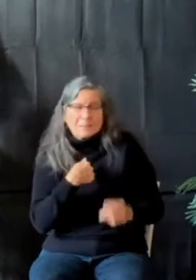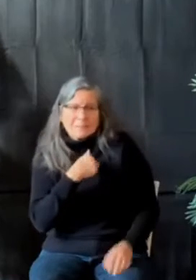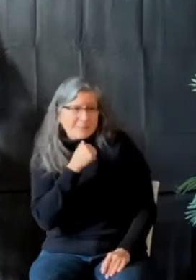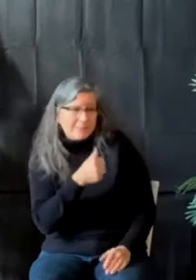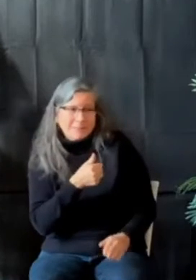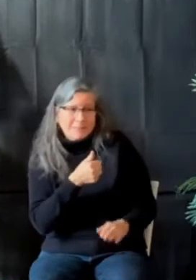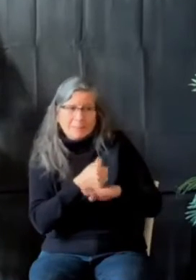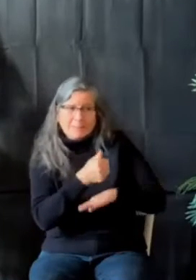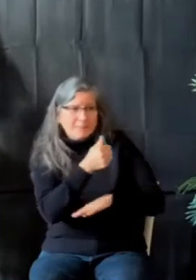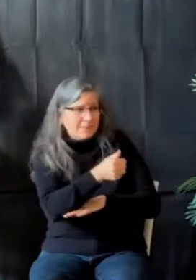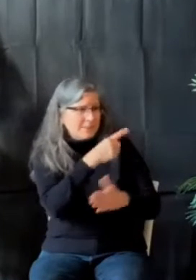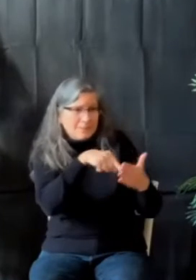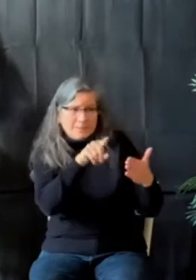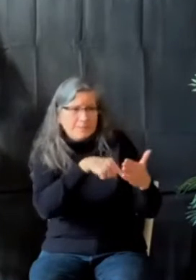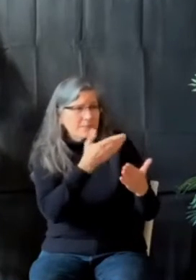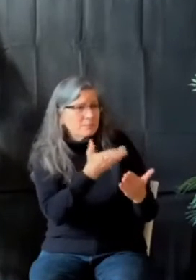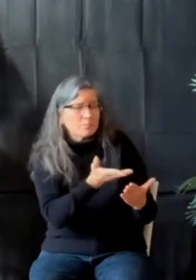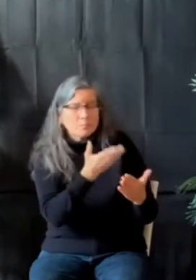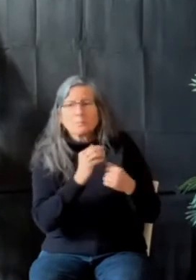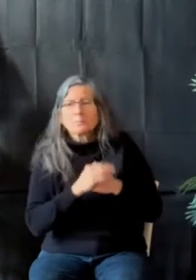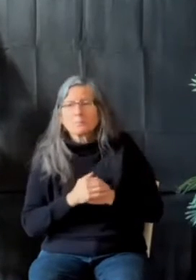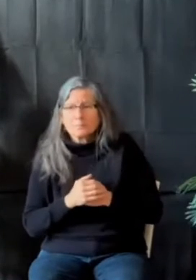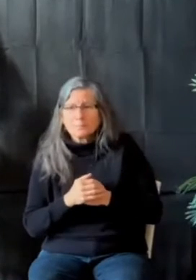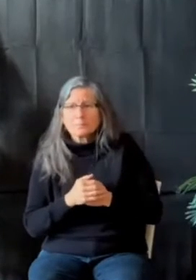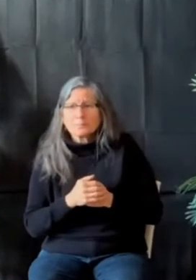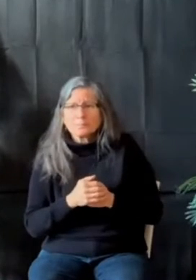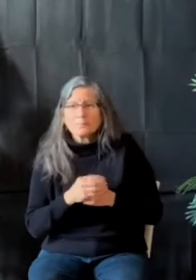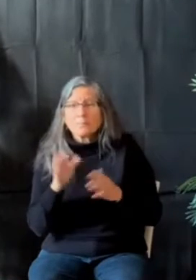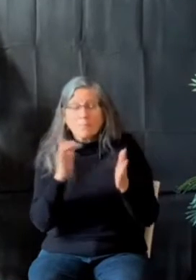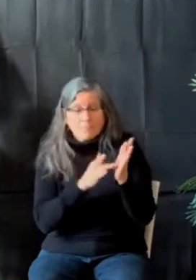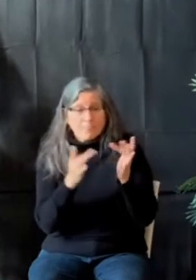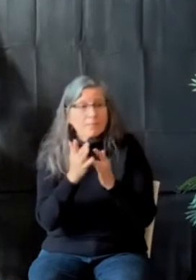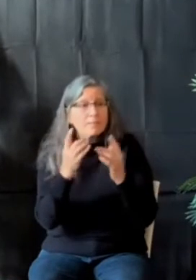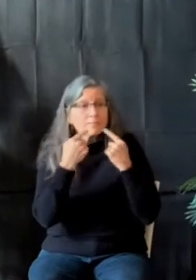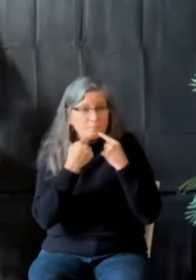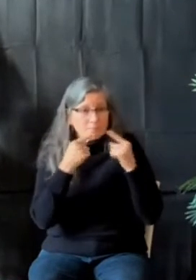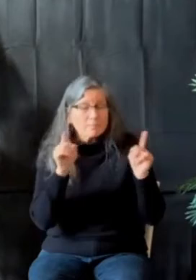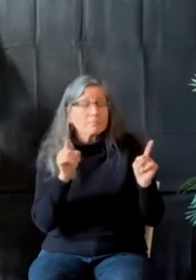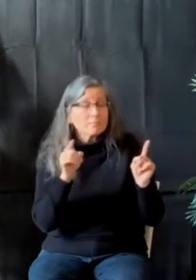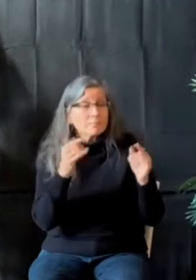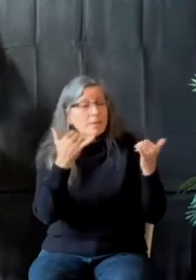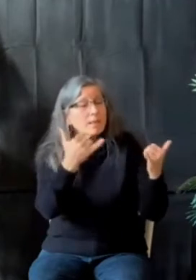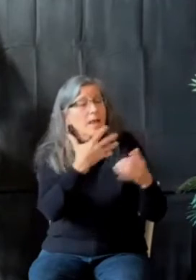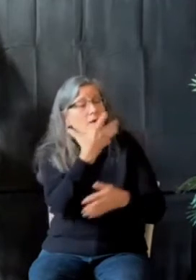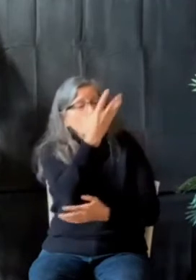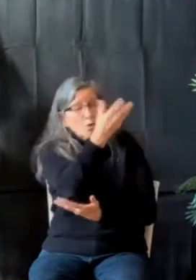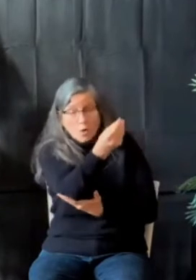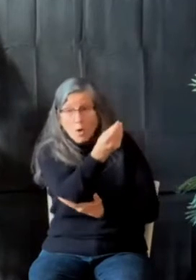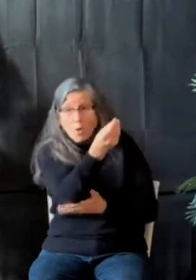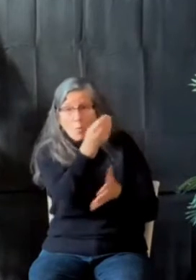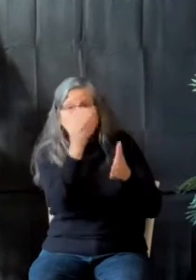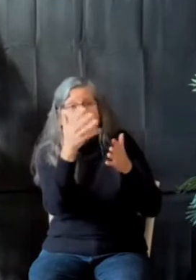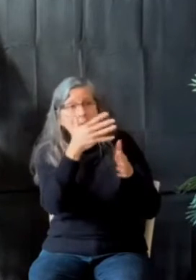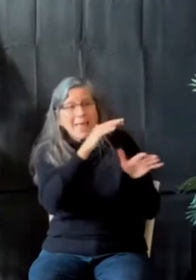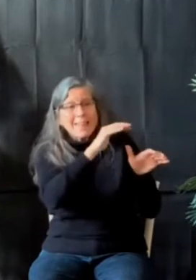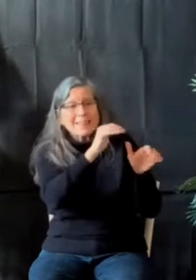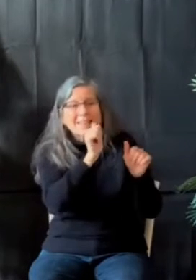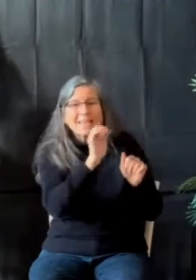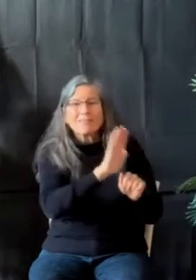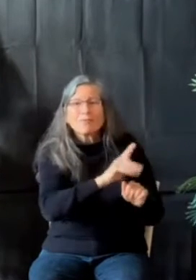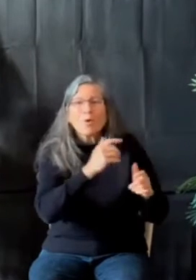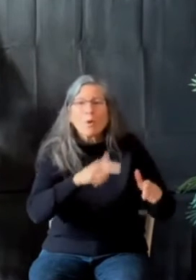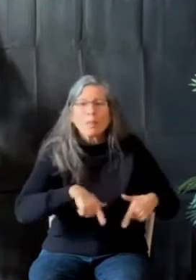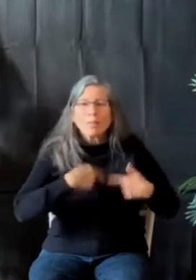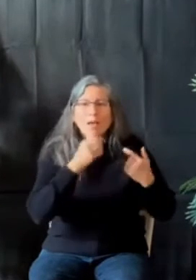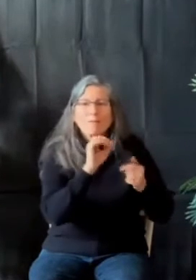I condemn you." Jesus declared, "Now go and leave your life of sin." Now I want